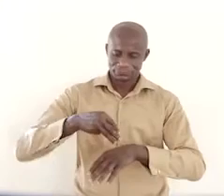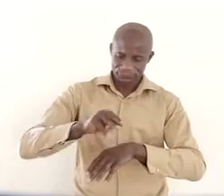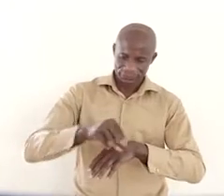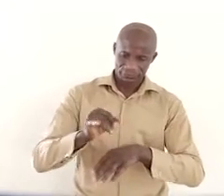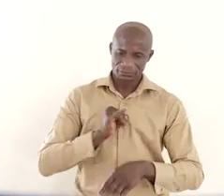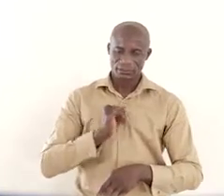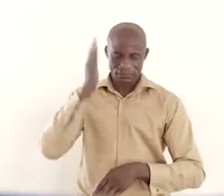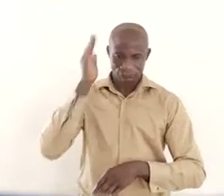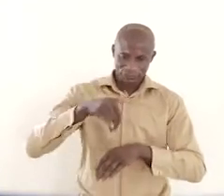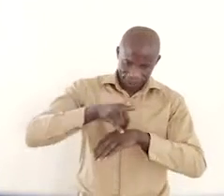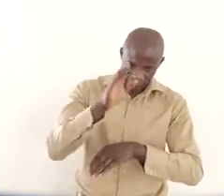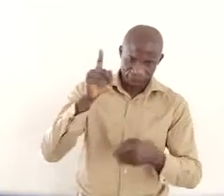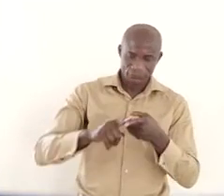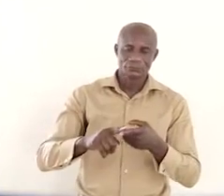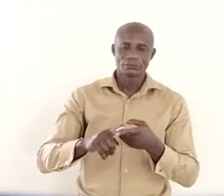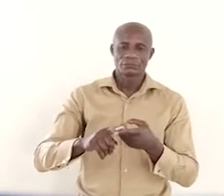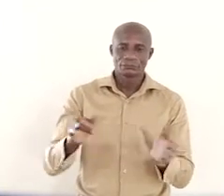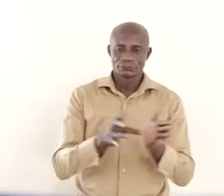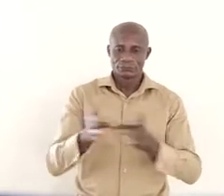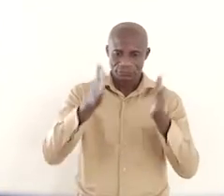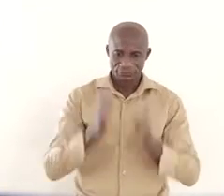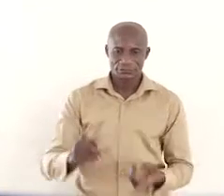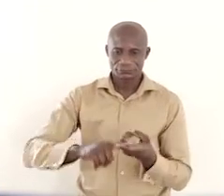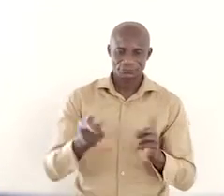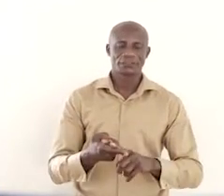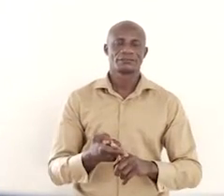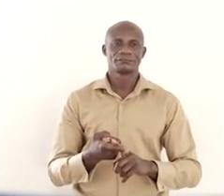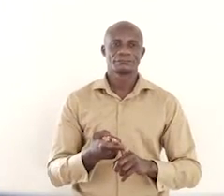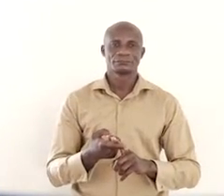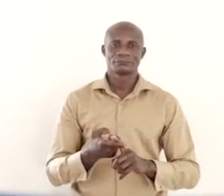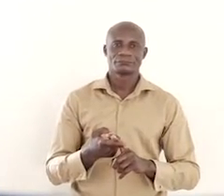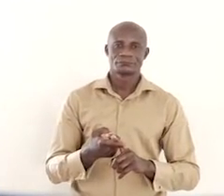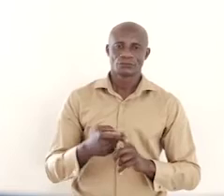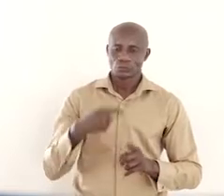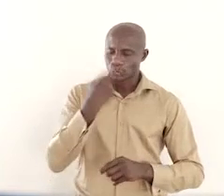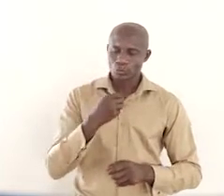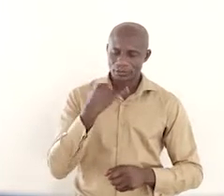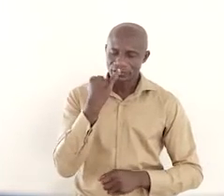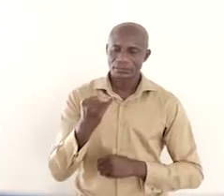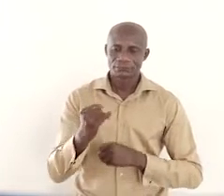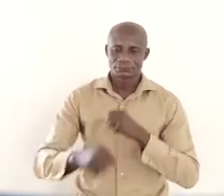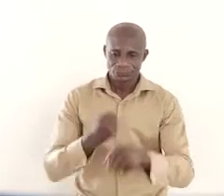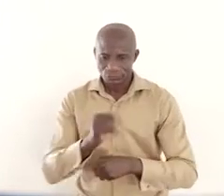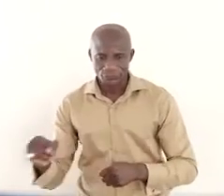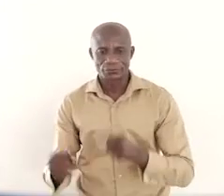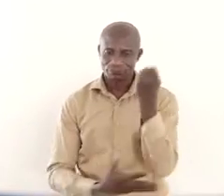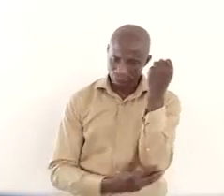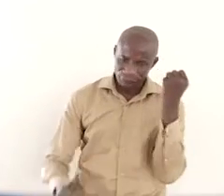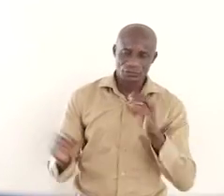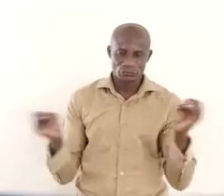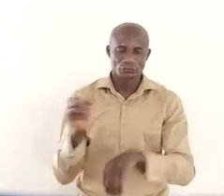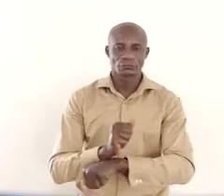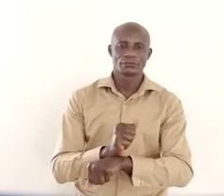the message I would send to a Christian friend or relation who is a victim of violence, who is suffering illness,